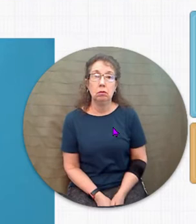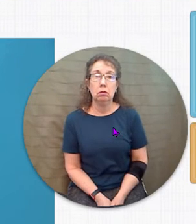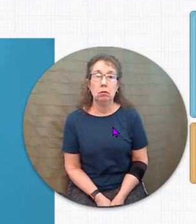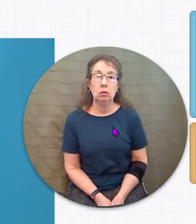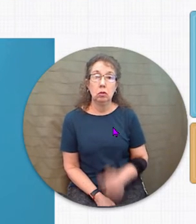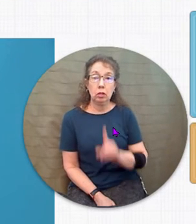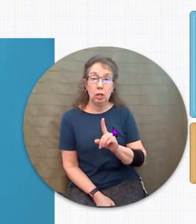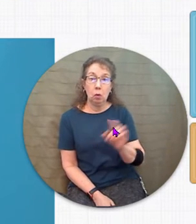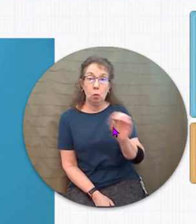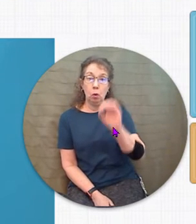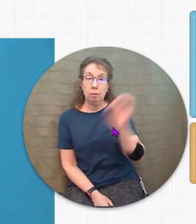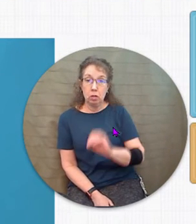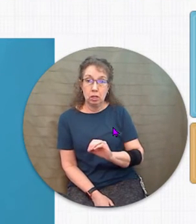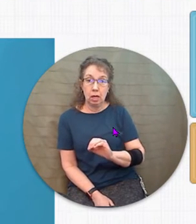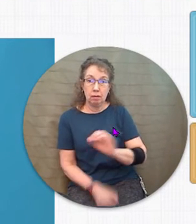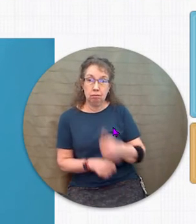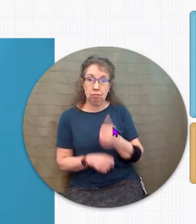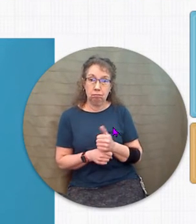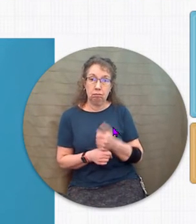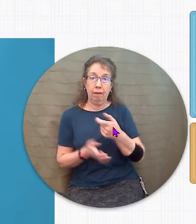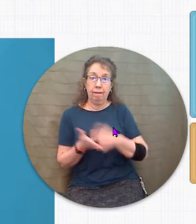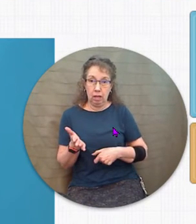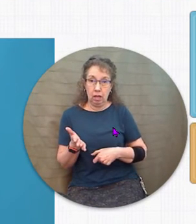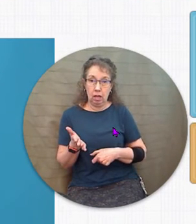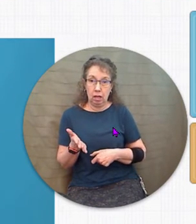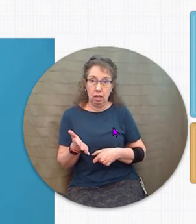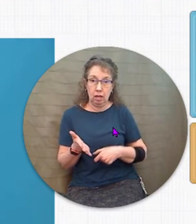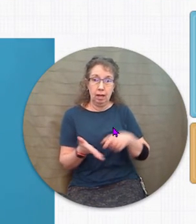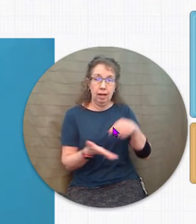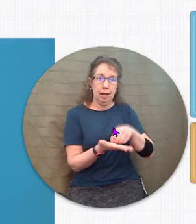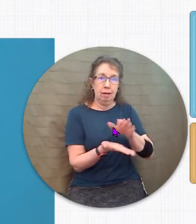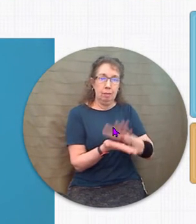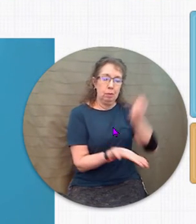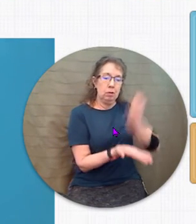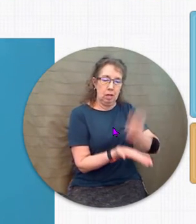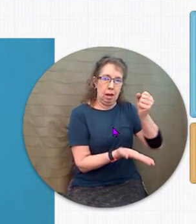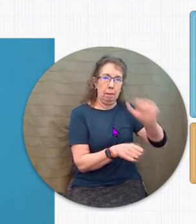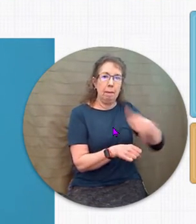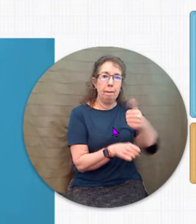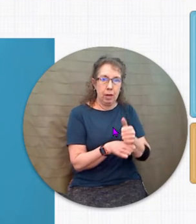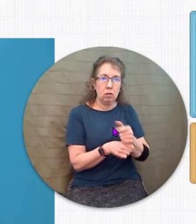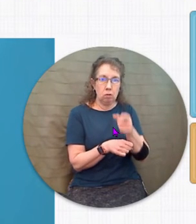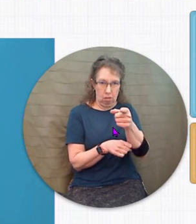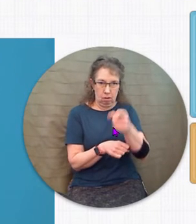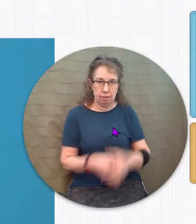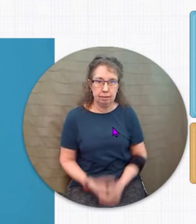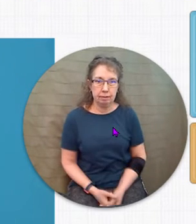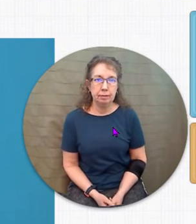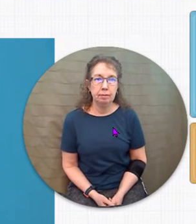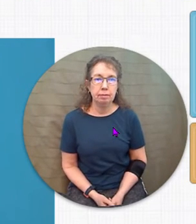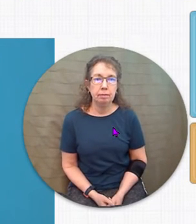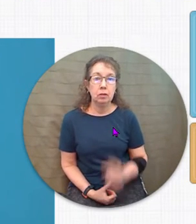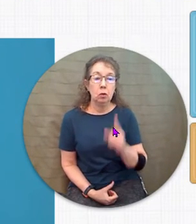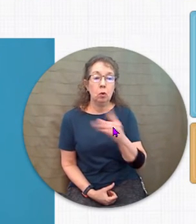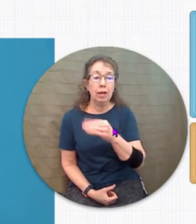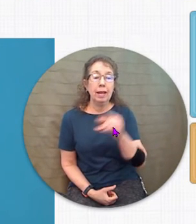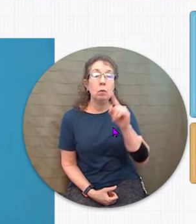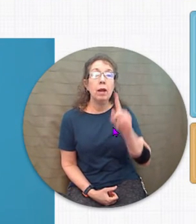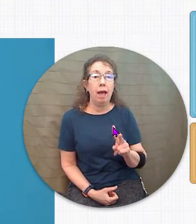1% origination fee and documentation stamp is based on this part here. So 1.5%.